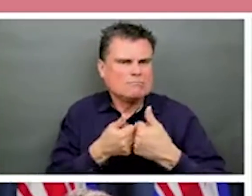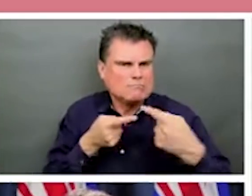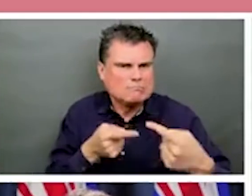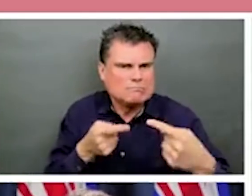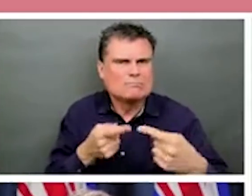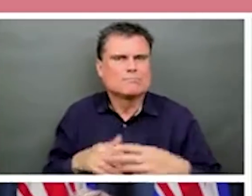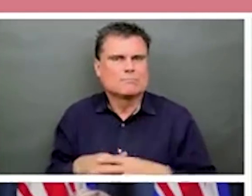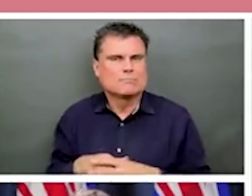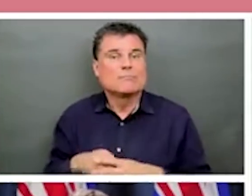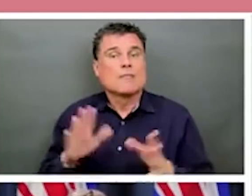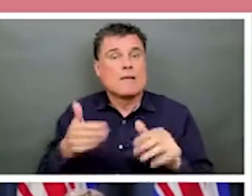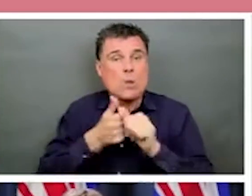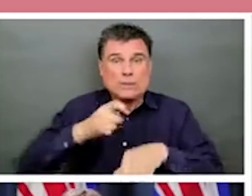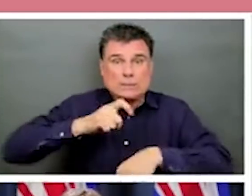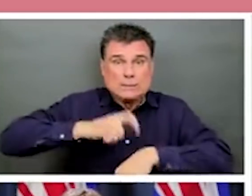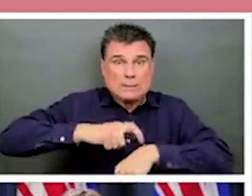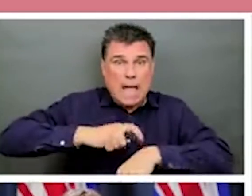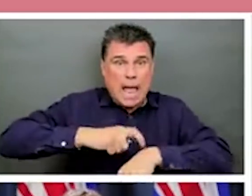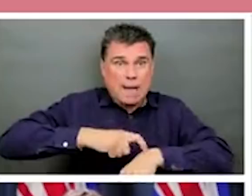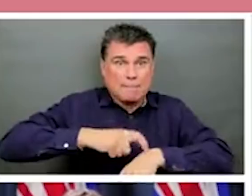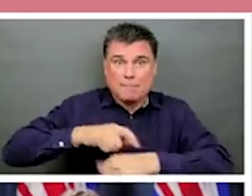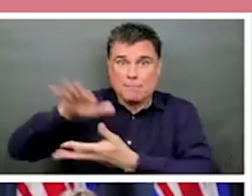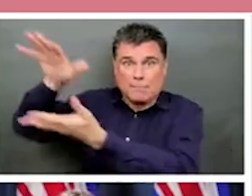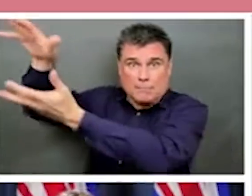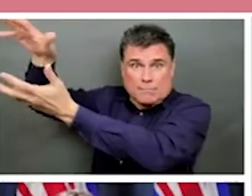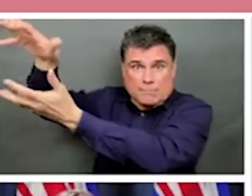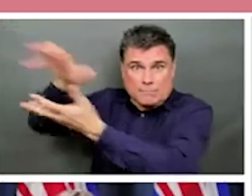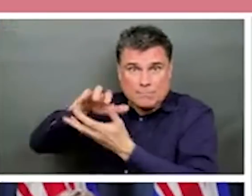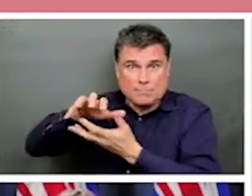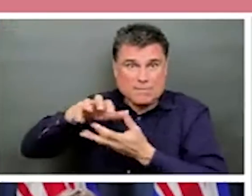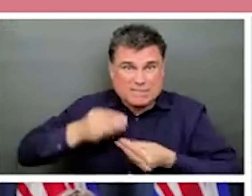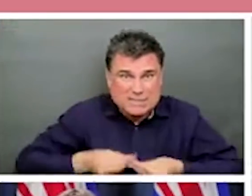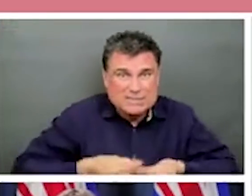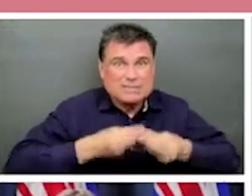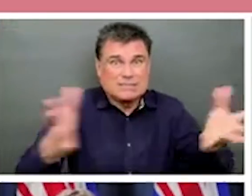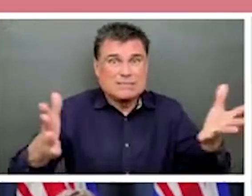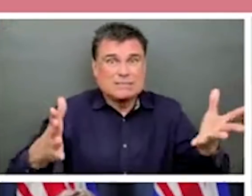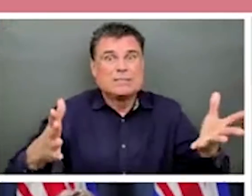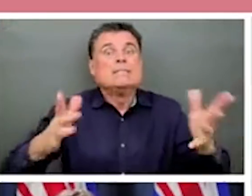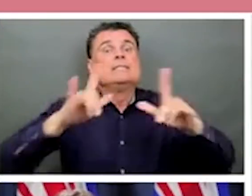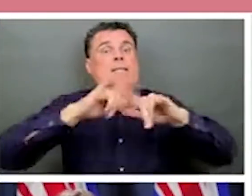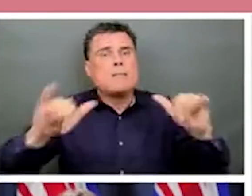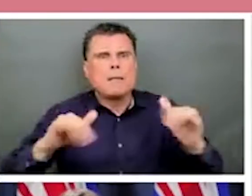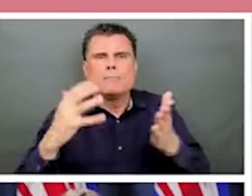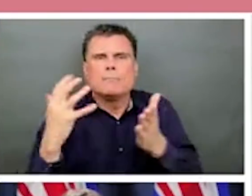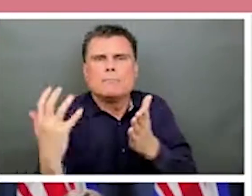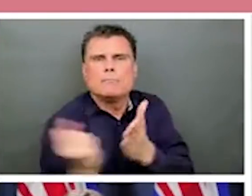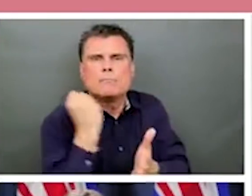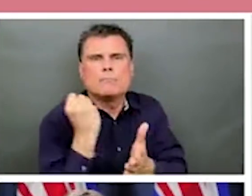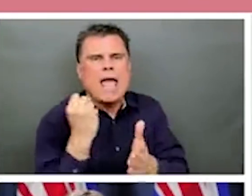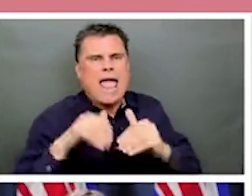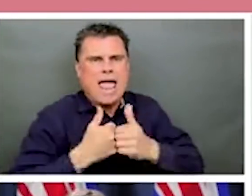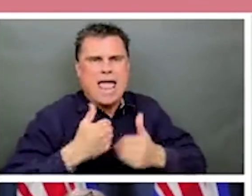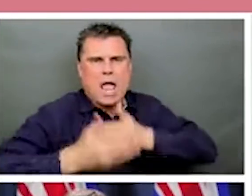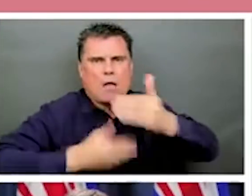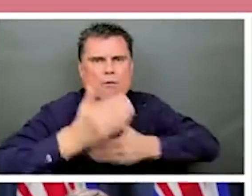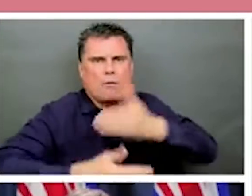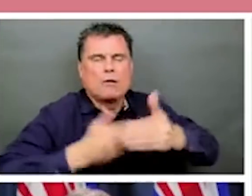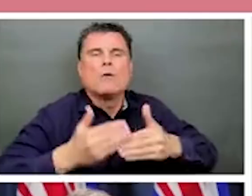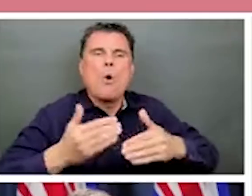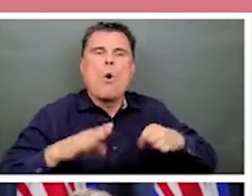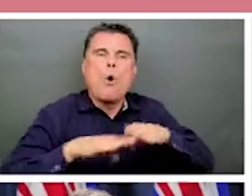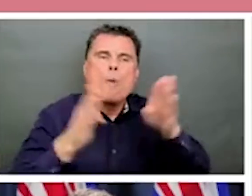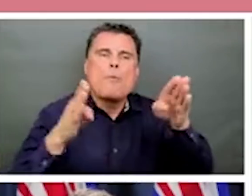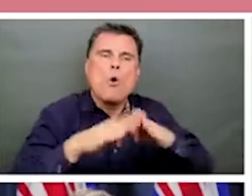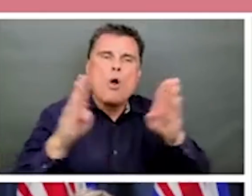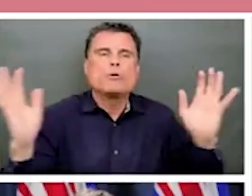this rolled out, it's an incredible opportunity for our province in terms of getting back to normal, because this is another 500,000